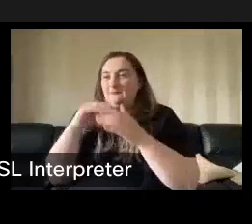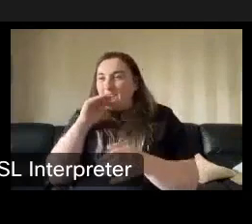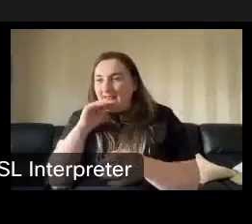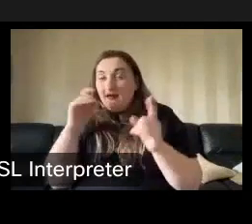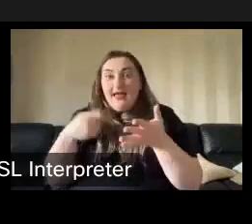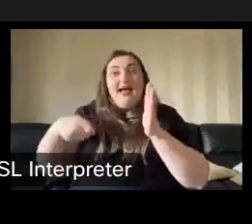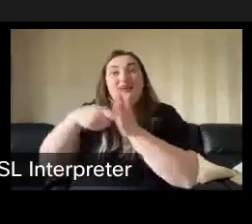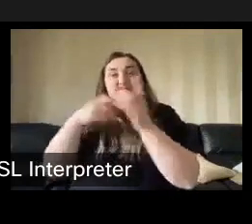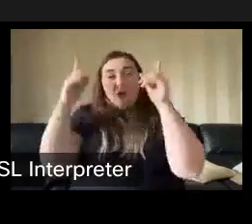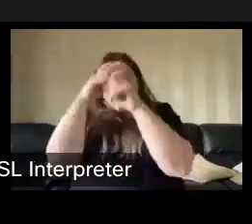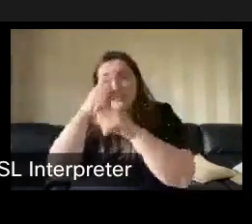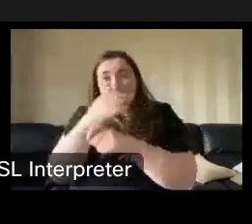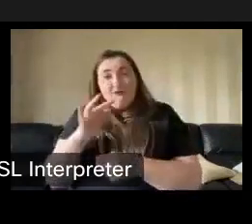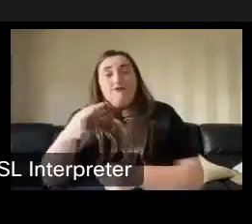grey.